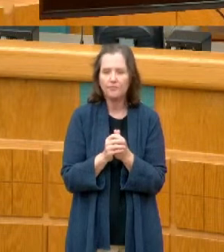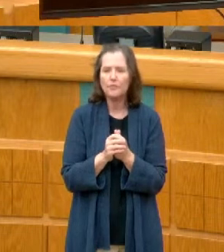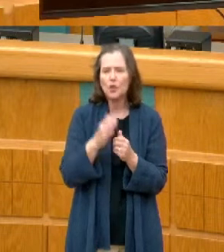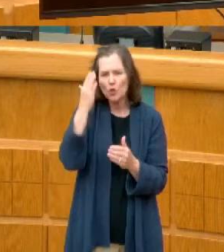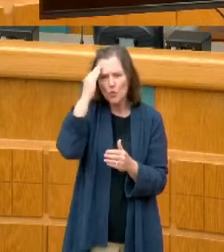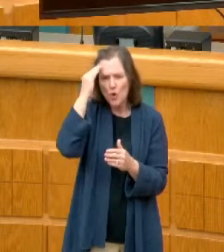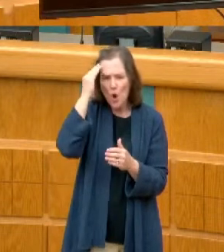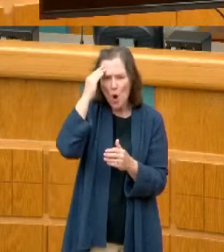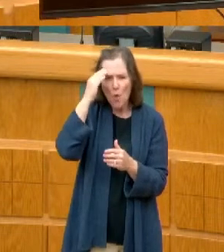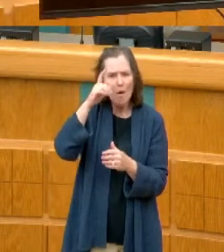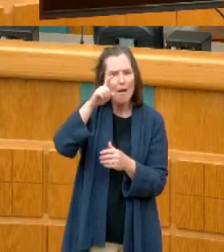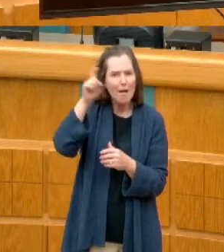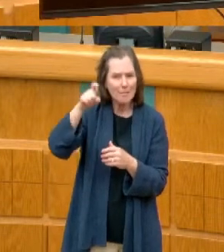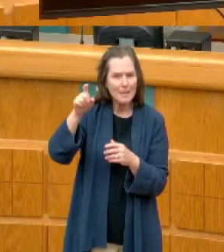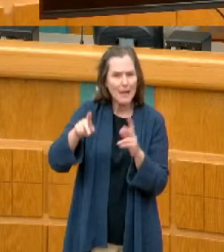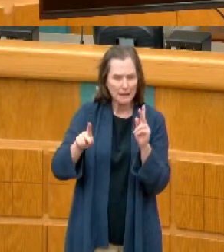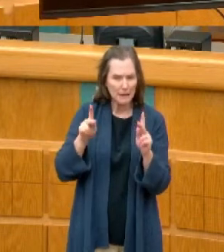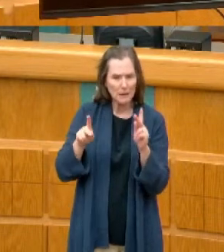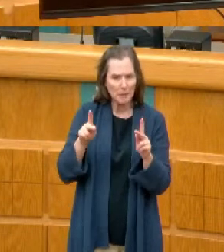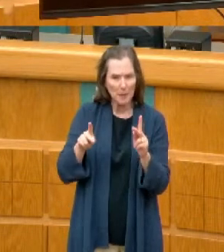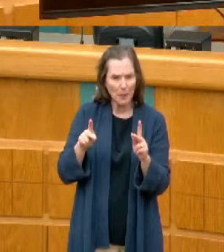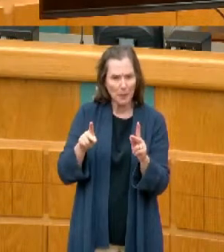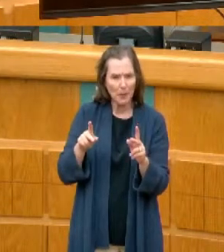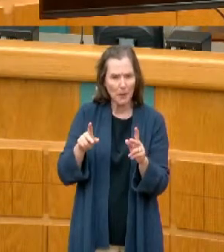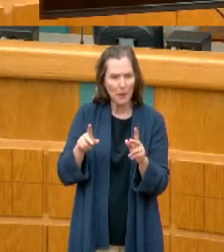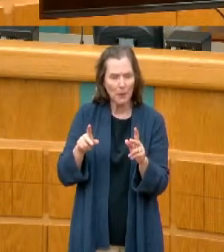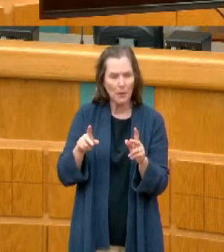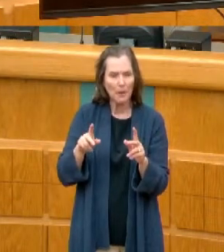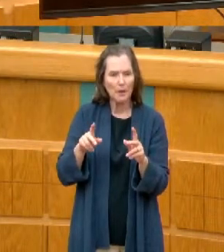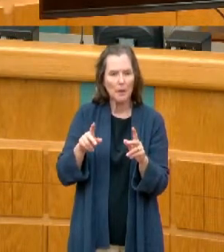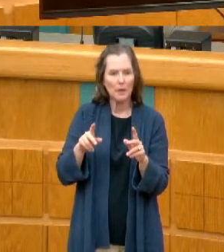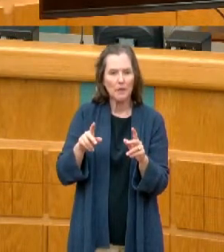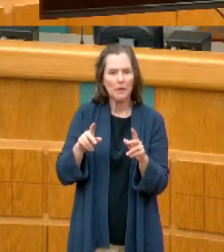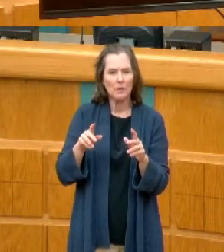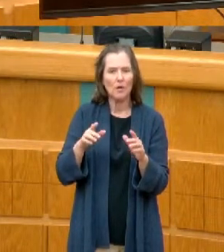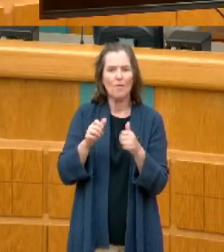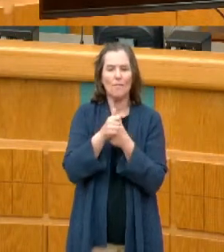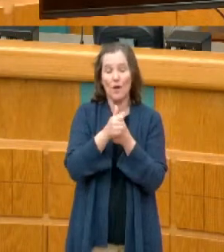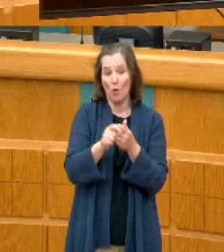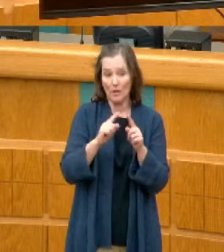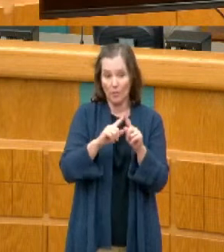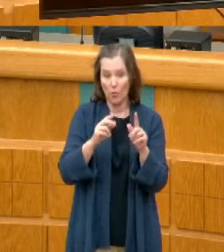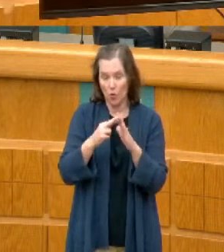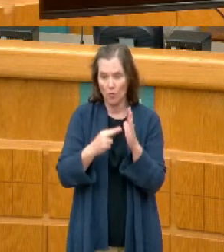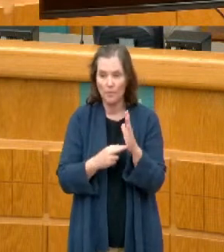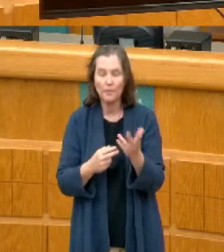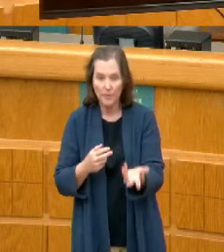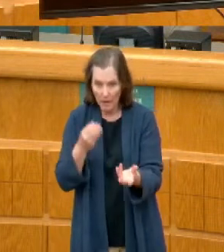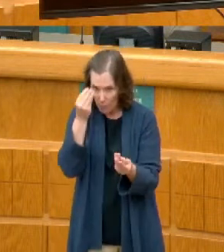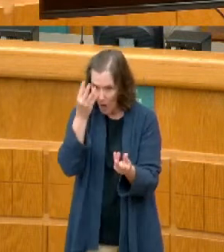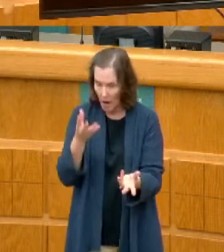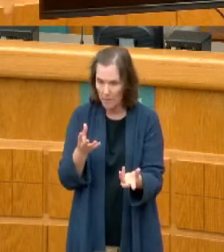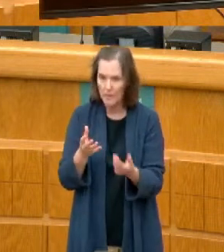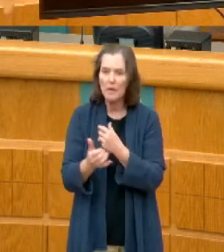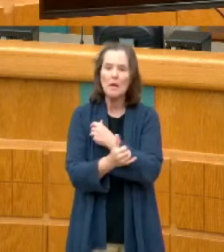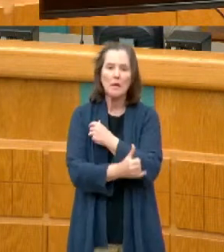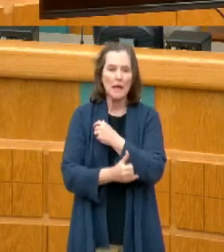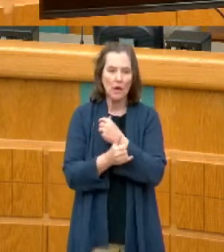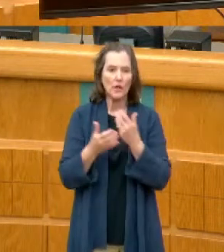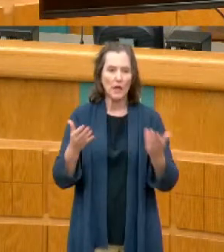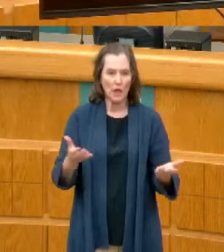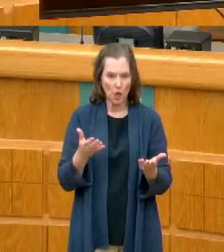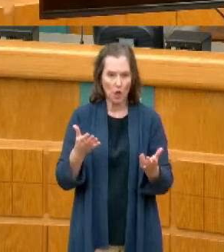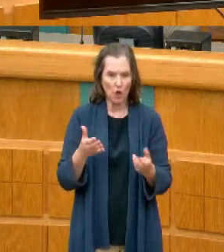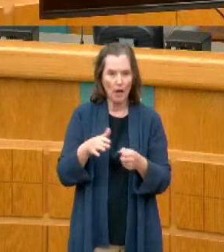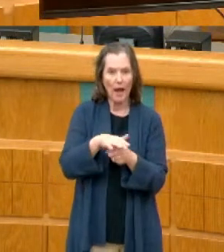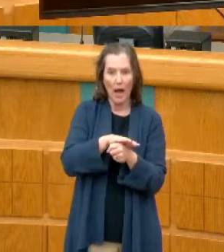even the vaccinated wear masks indoors in areas of high transmission, you should know that Nueces County is an